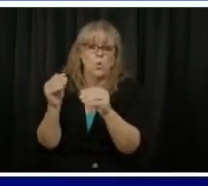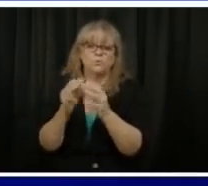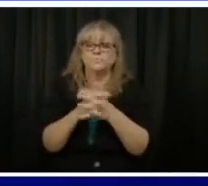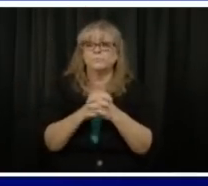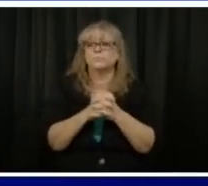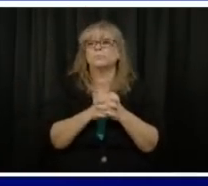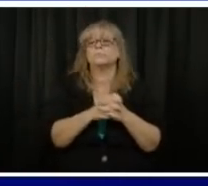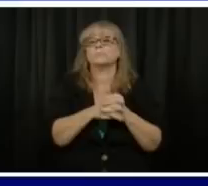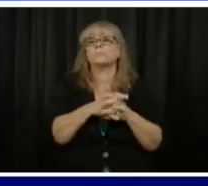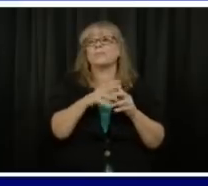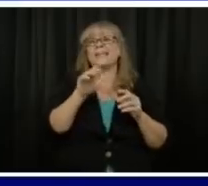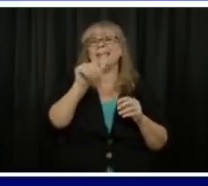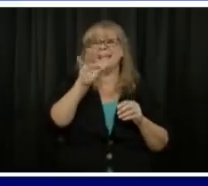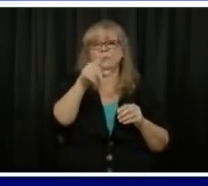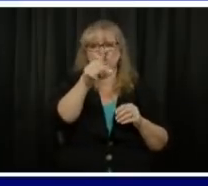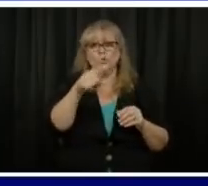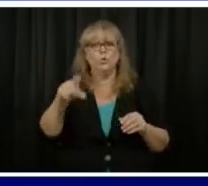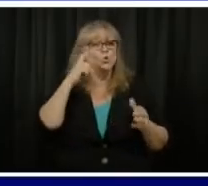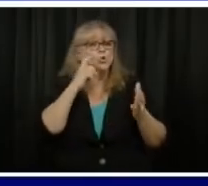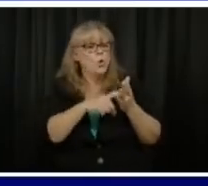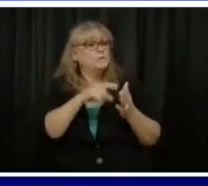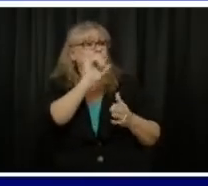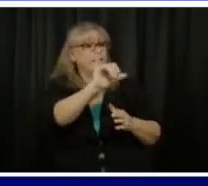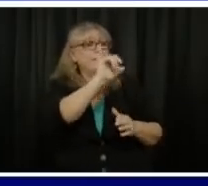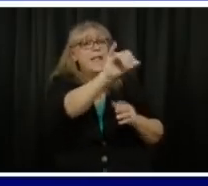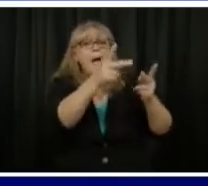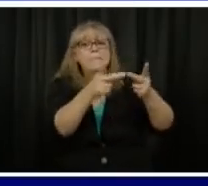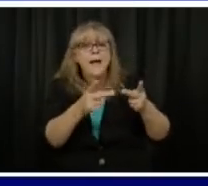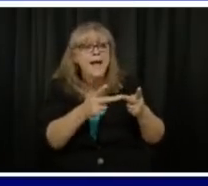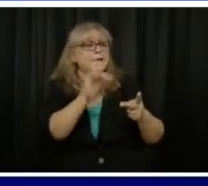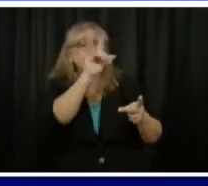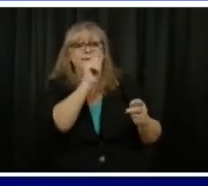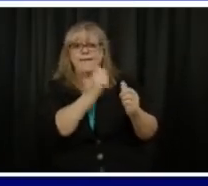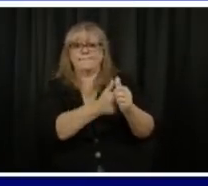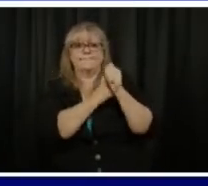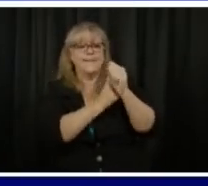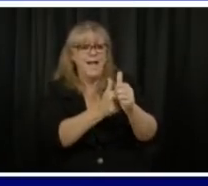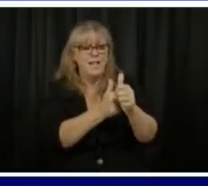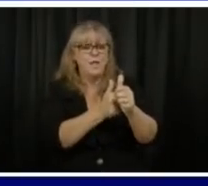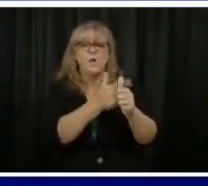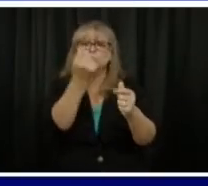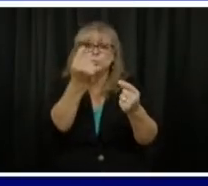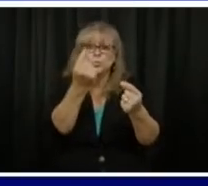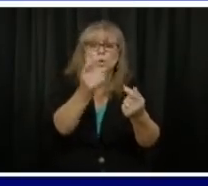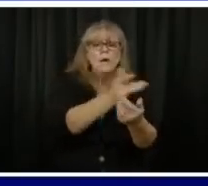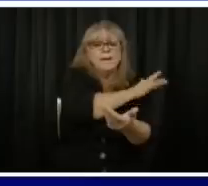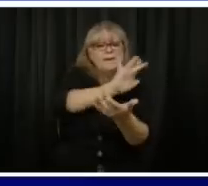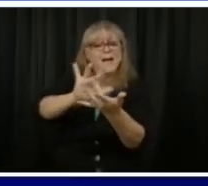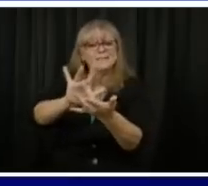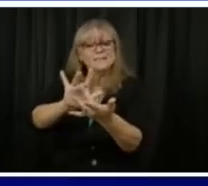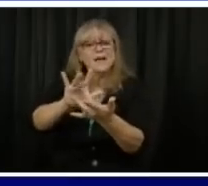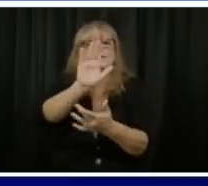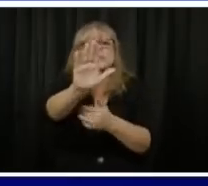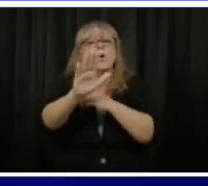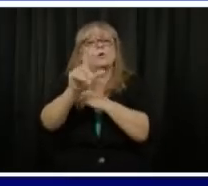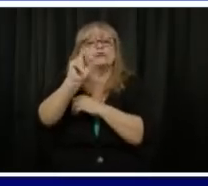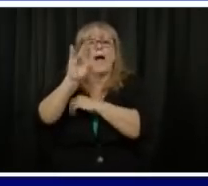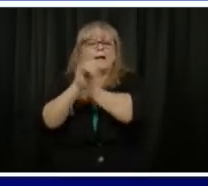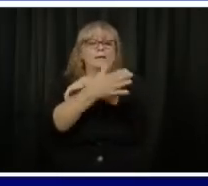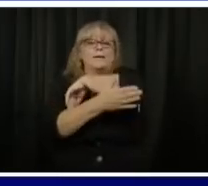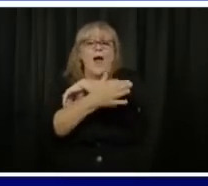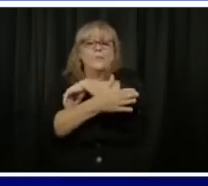not following the safety guidelines and is a danger, call your local public health agency. Very important. Back to young people. I know